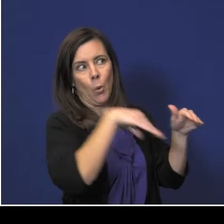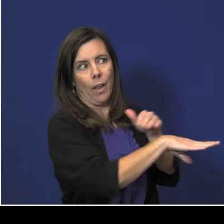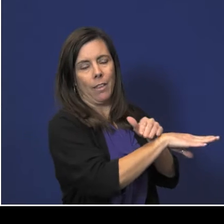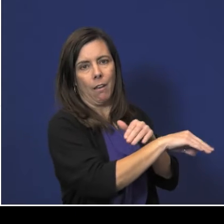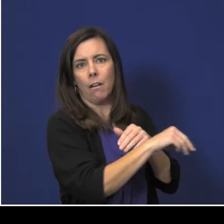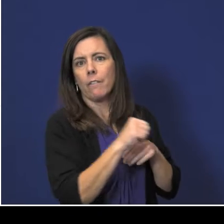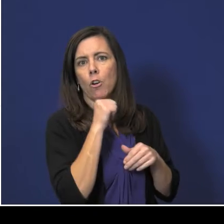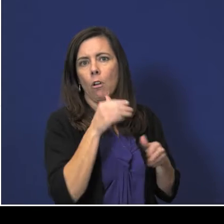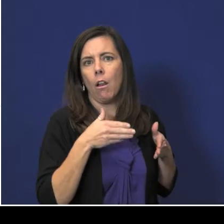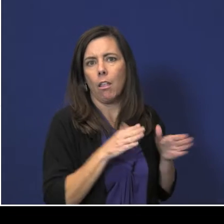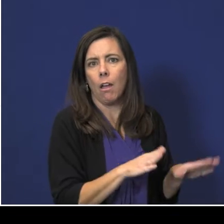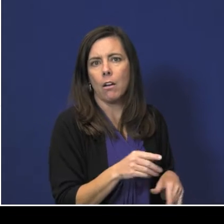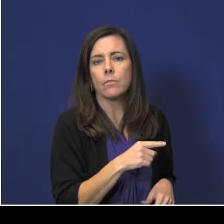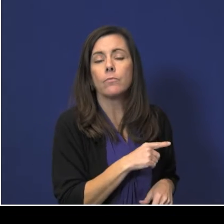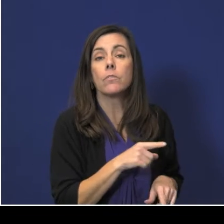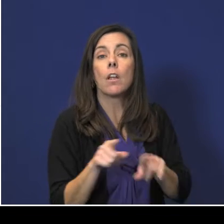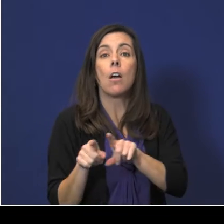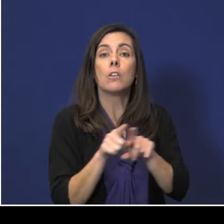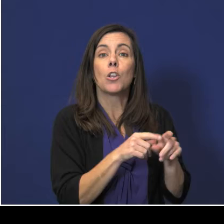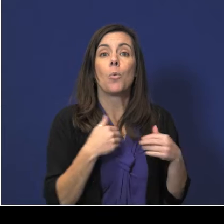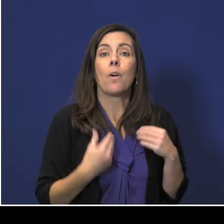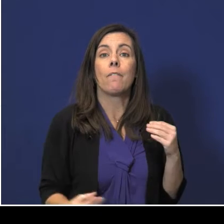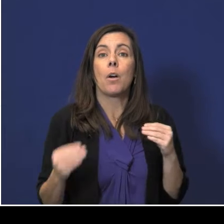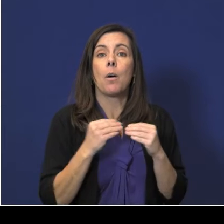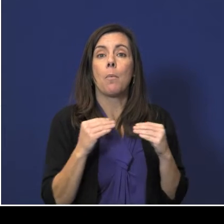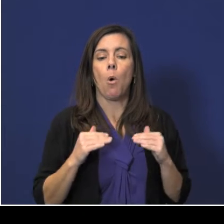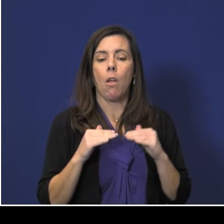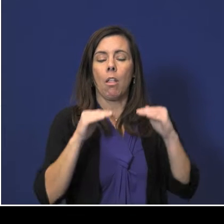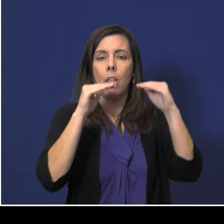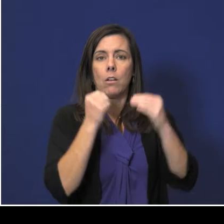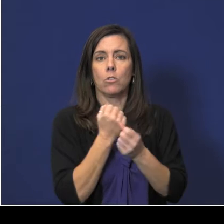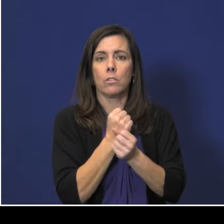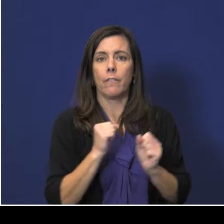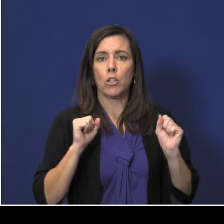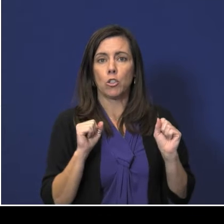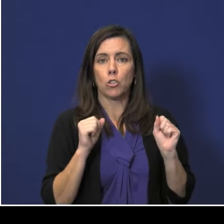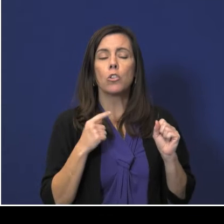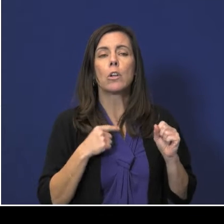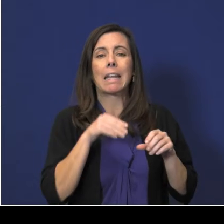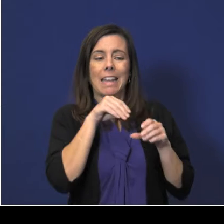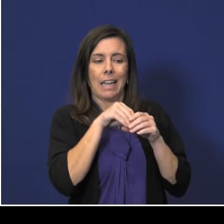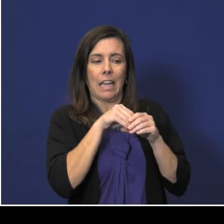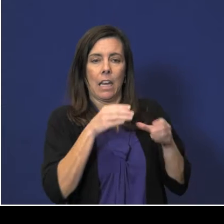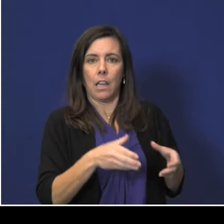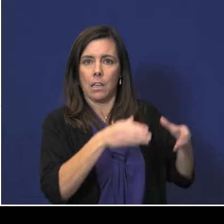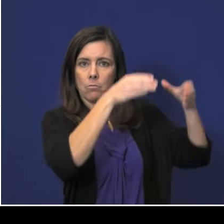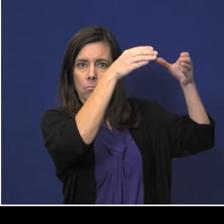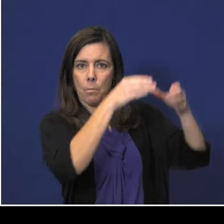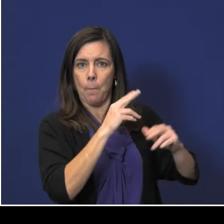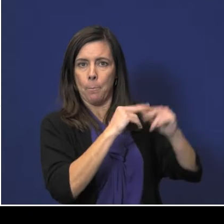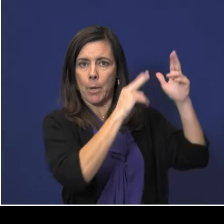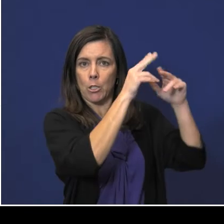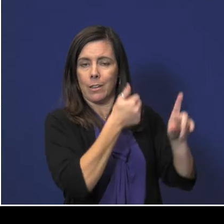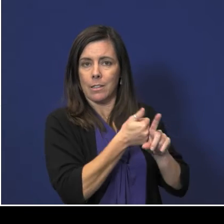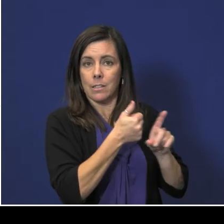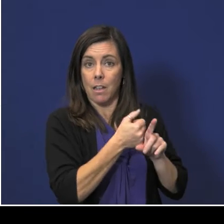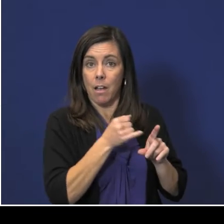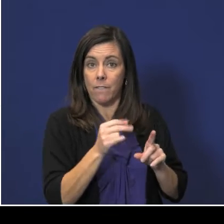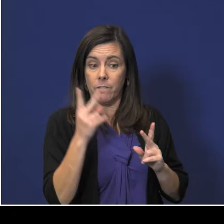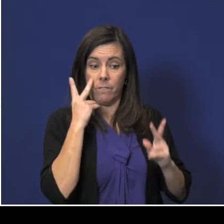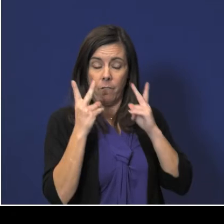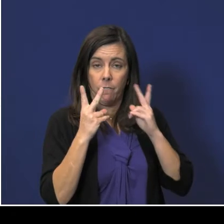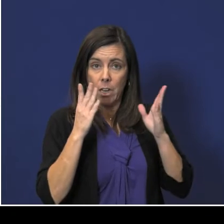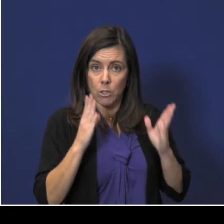there. Additional layers of security are implemented throughout the office tower itself so that a visitor who's supposed to